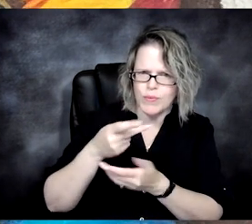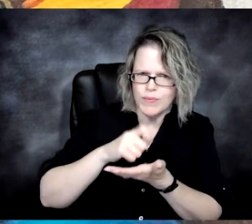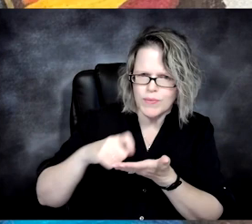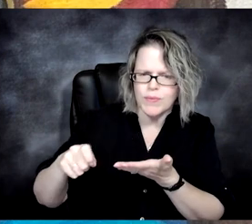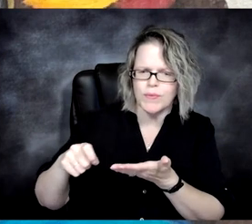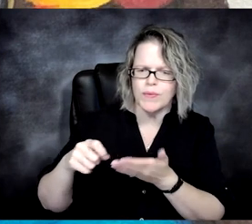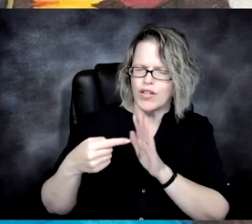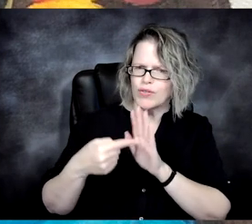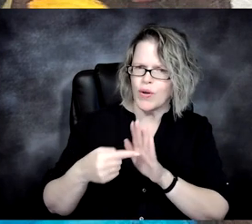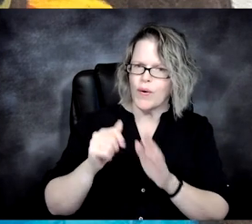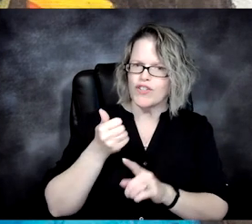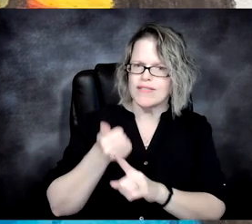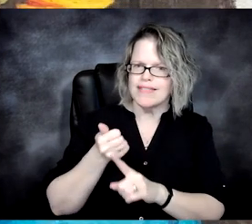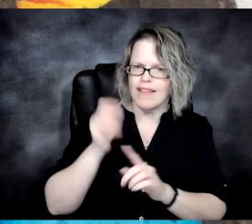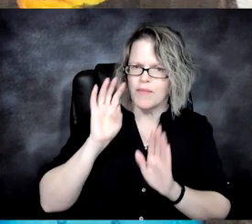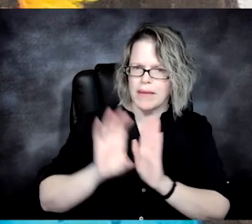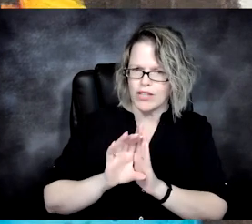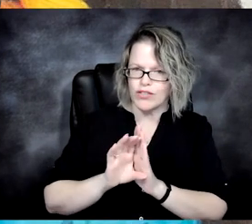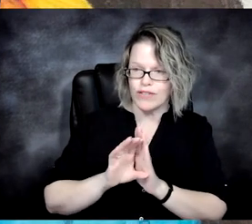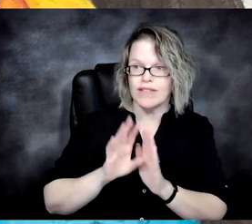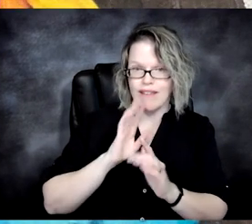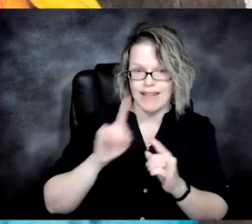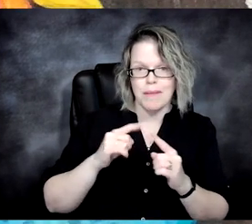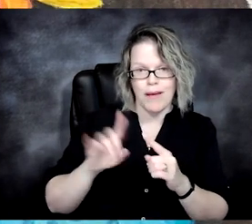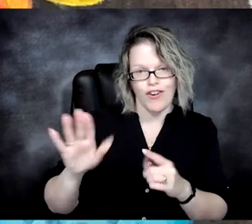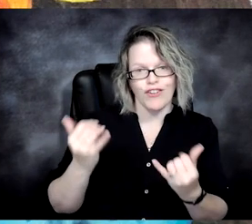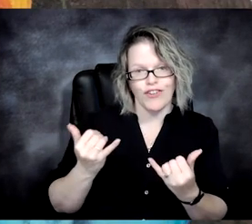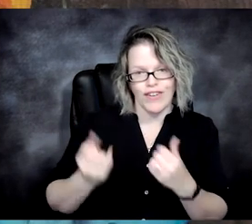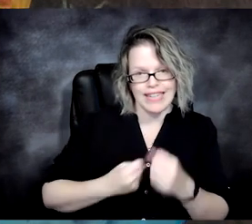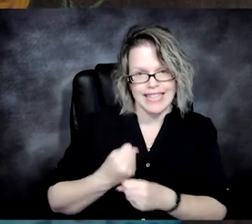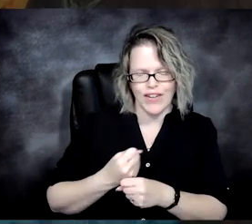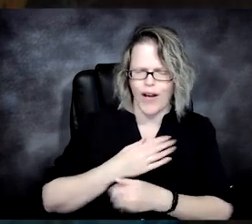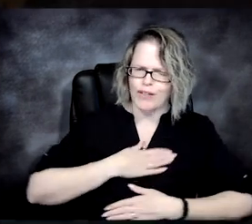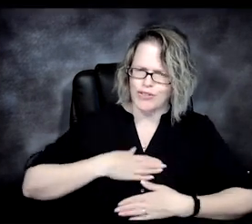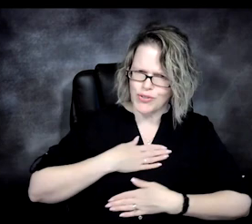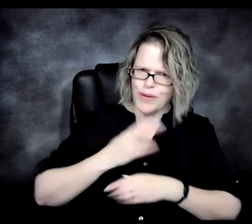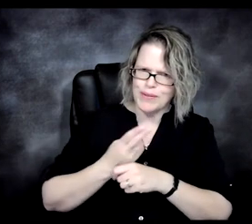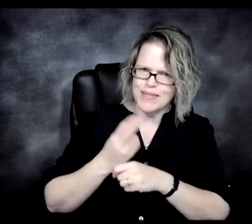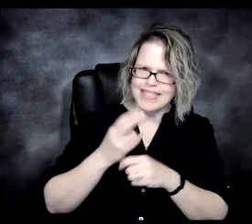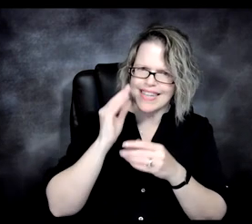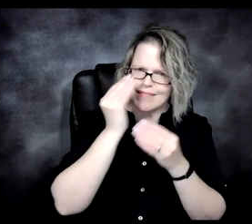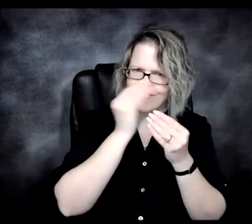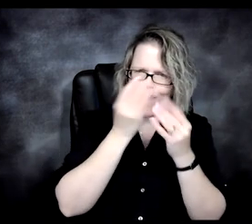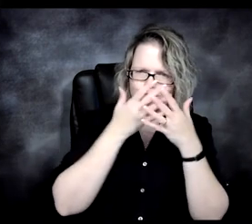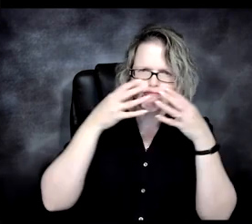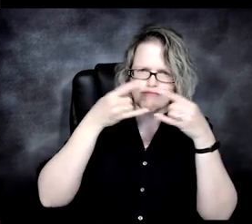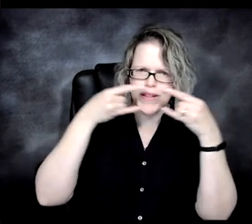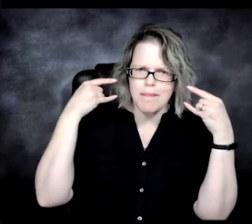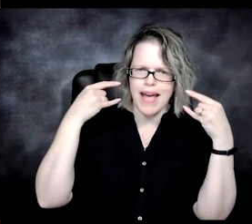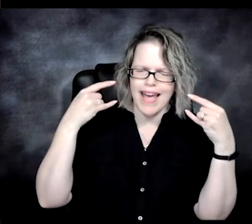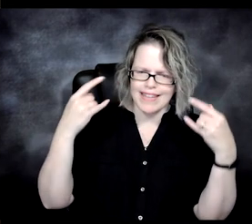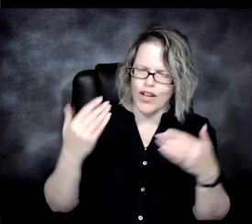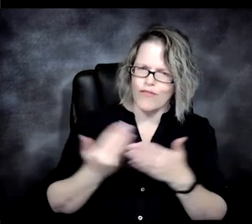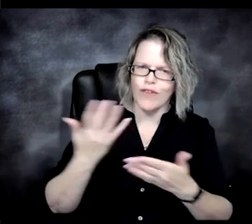self-portrait speaks loudly about the current year. I enjoy the use of the garden materials for the mask, a fresh breath we all